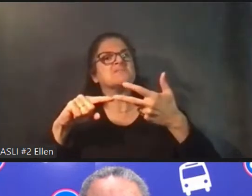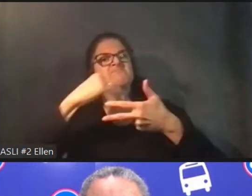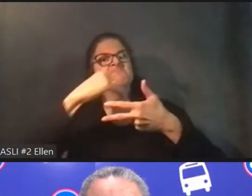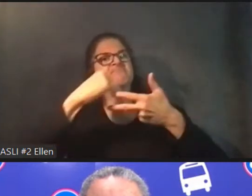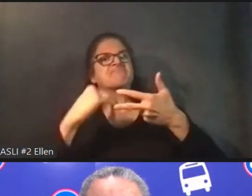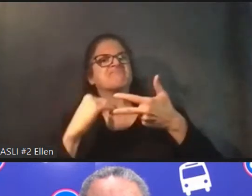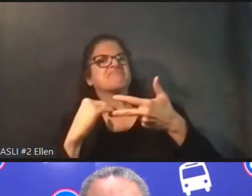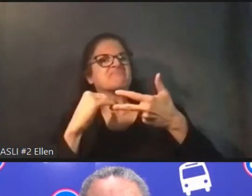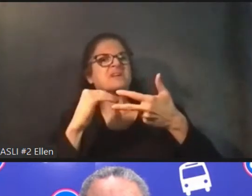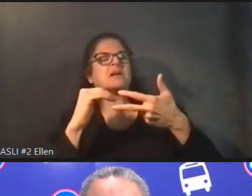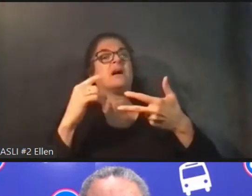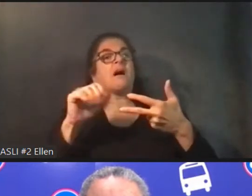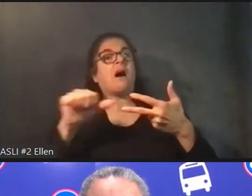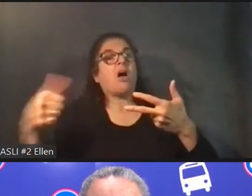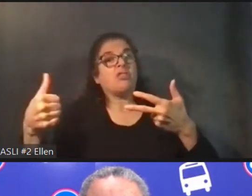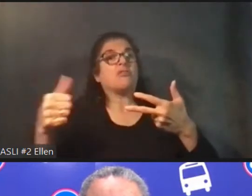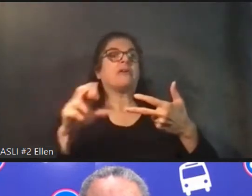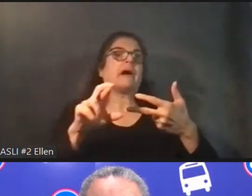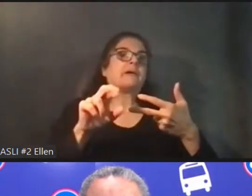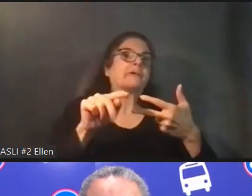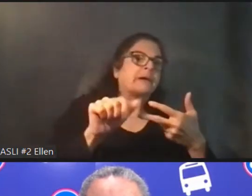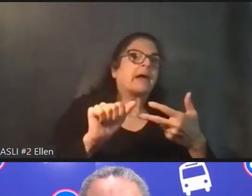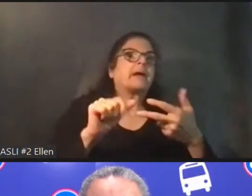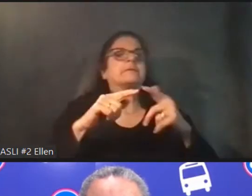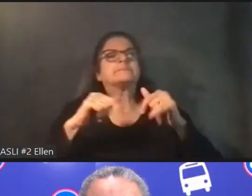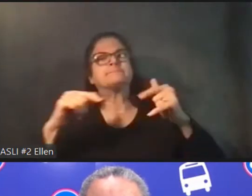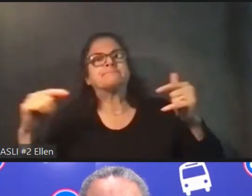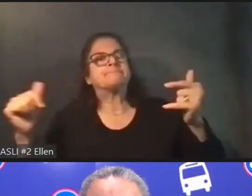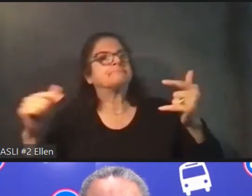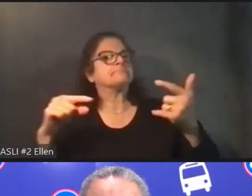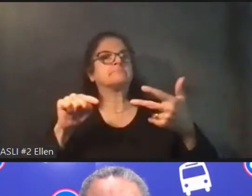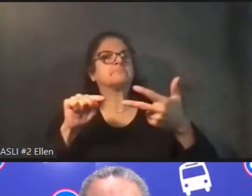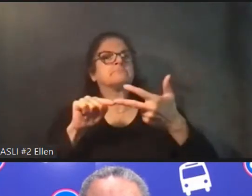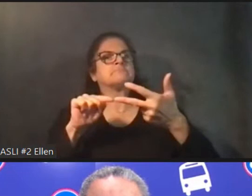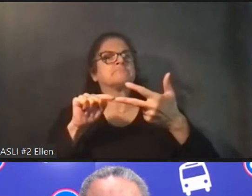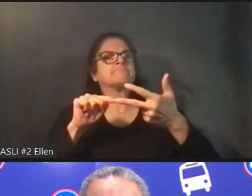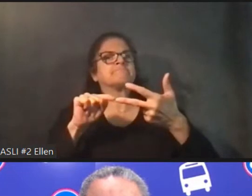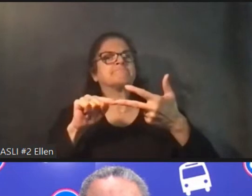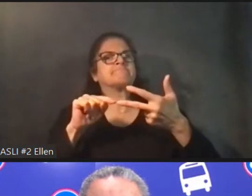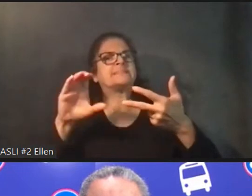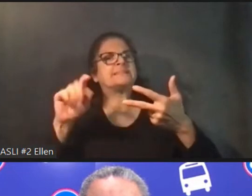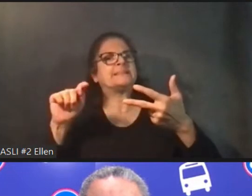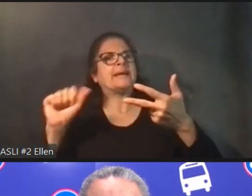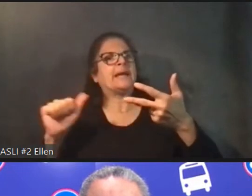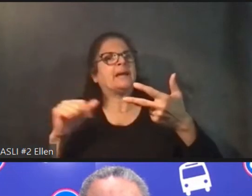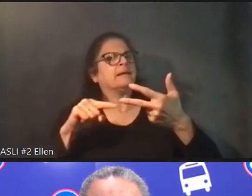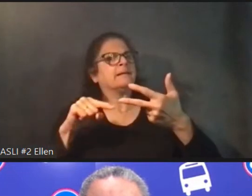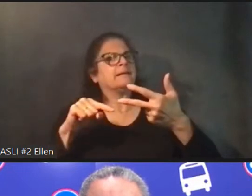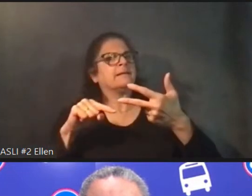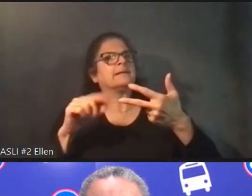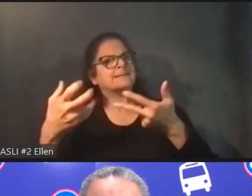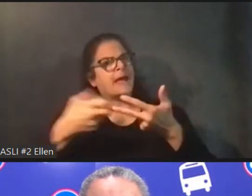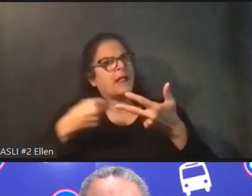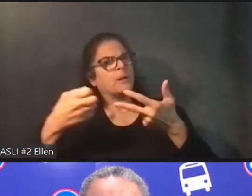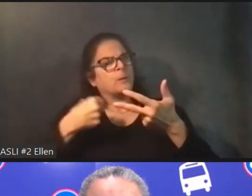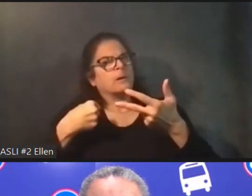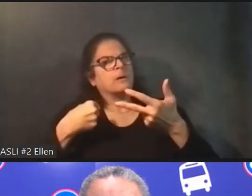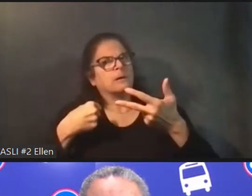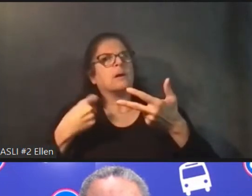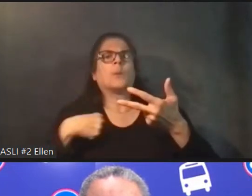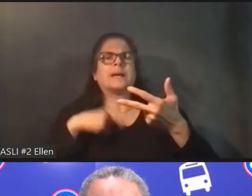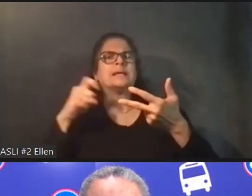Adjusting the president's salary to be in line with that of other U.S. transit agency peers is a prudent thing to